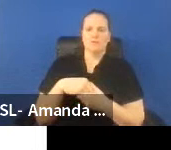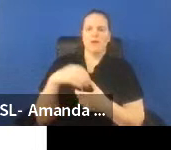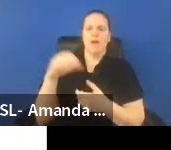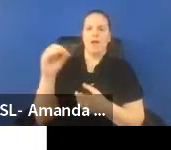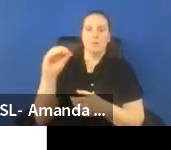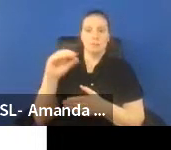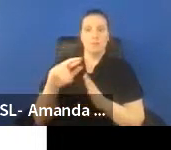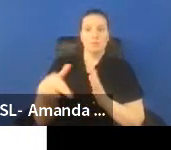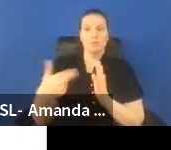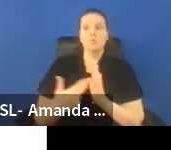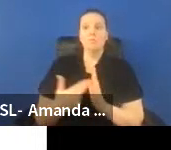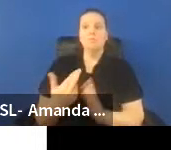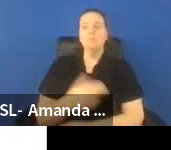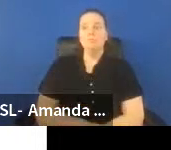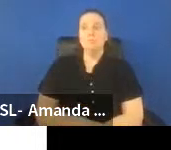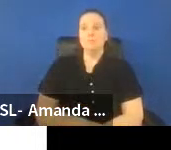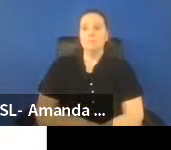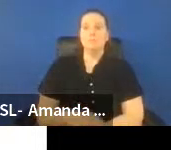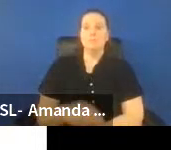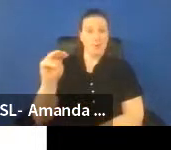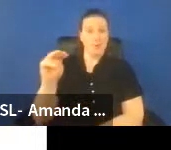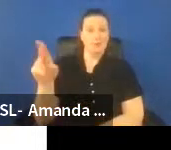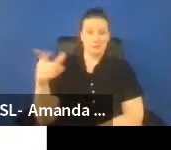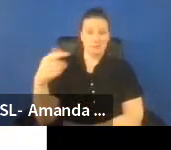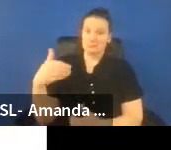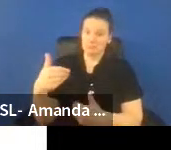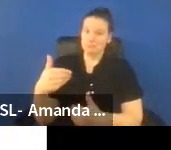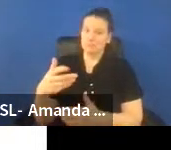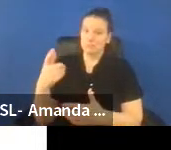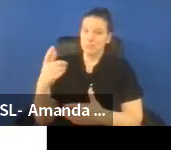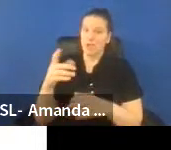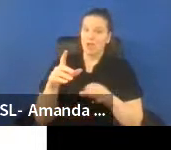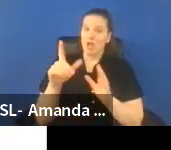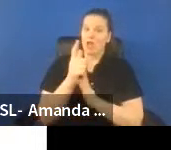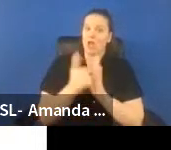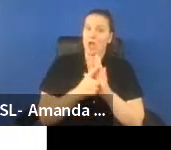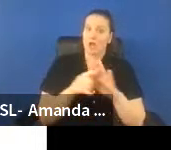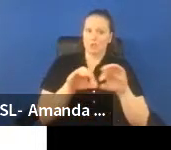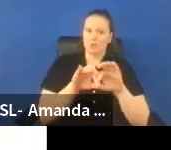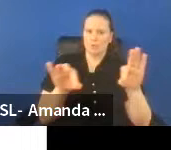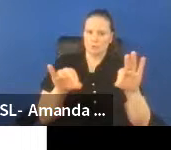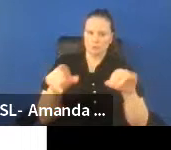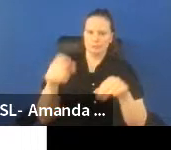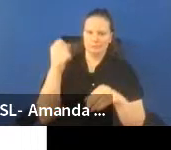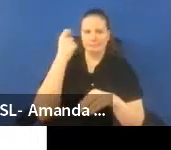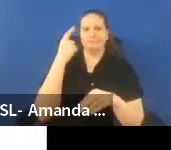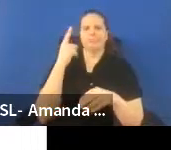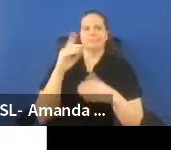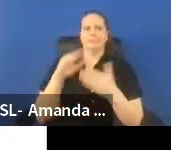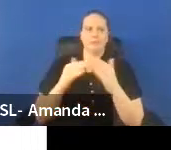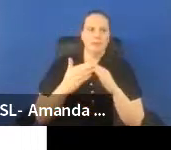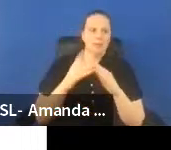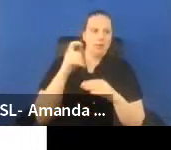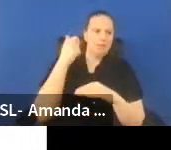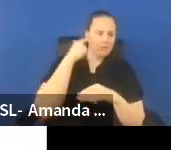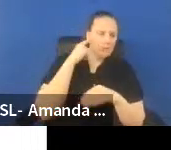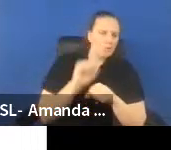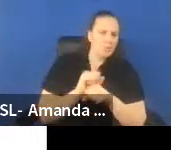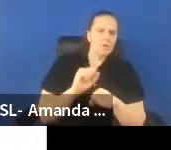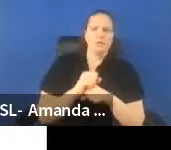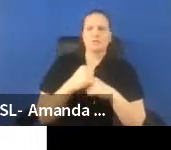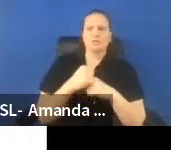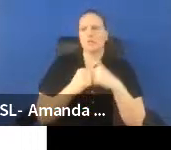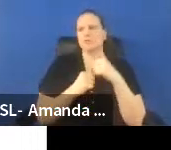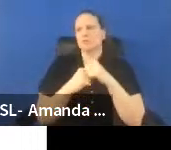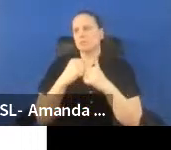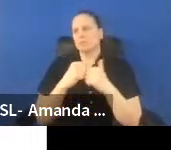ombudsman role. So Margie has a law degree, so she's able to really understand how city government works and is structured,